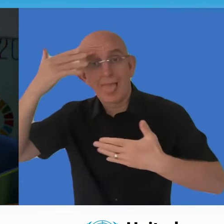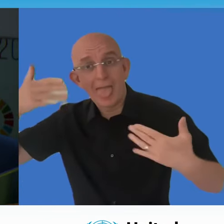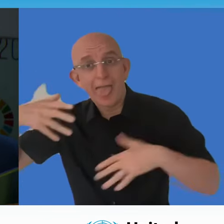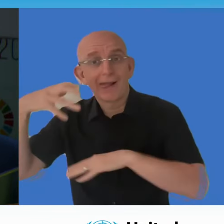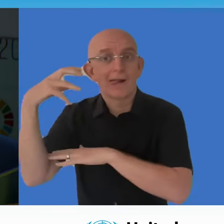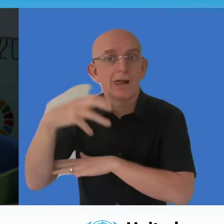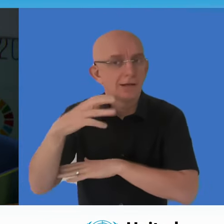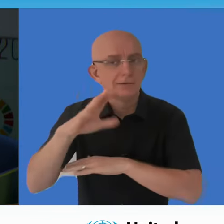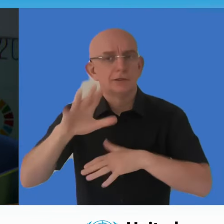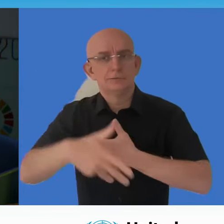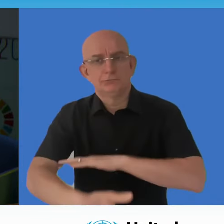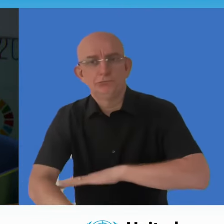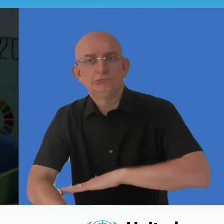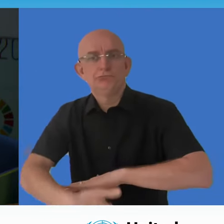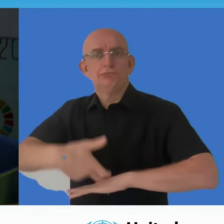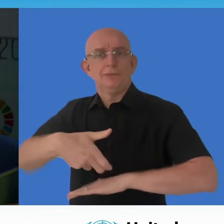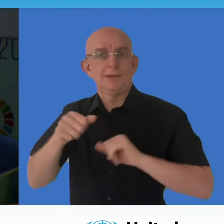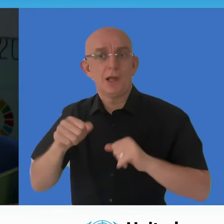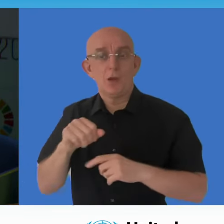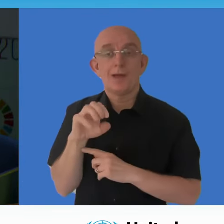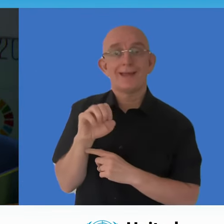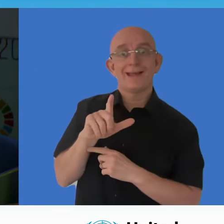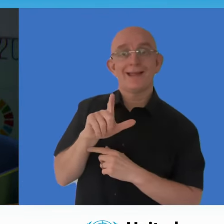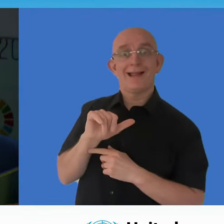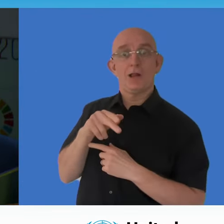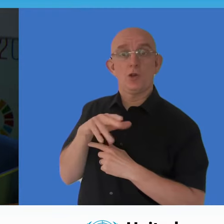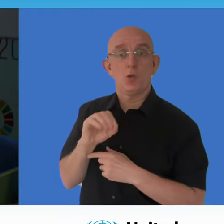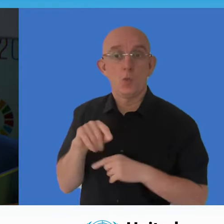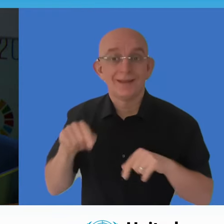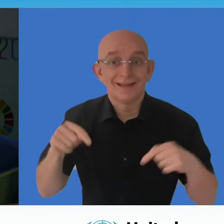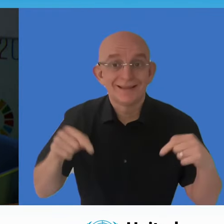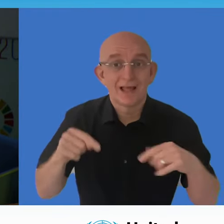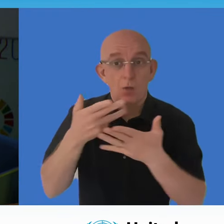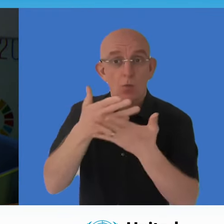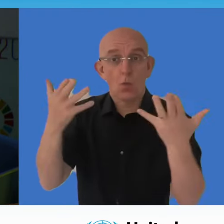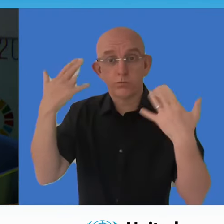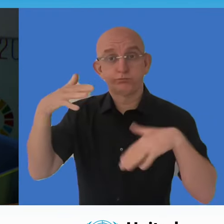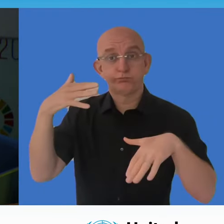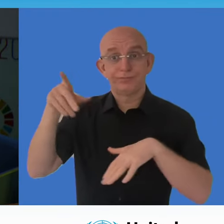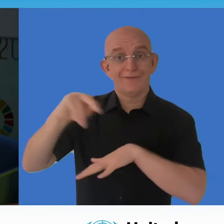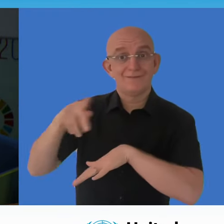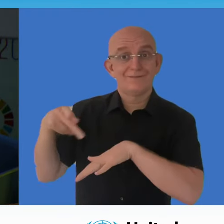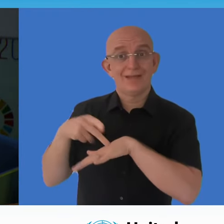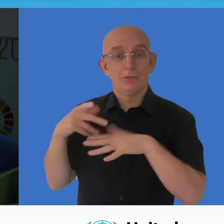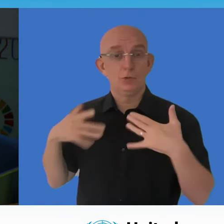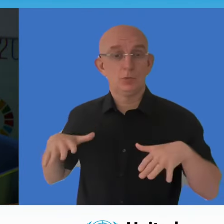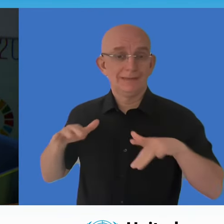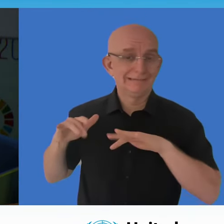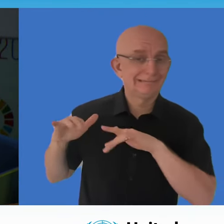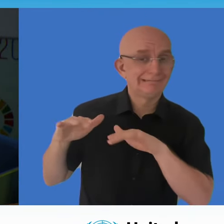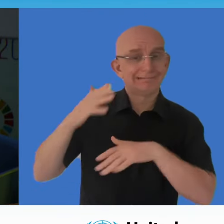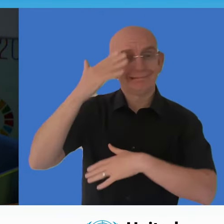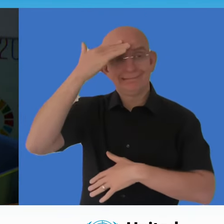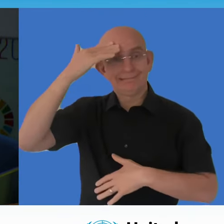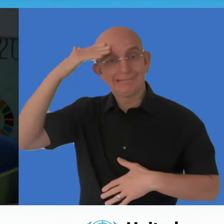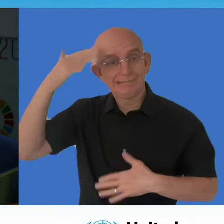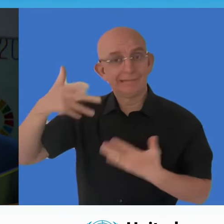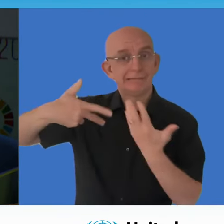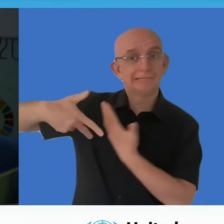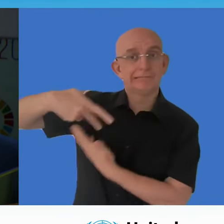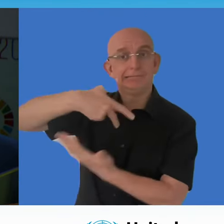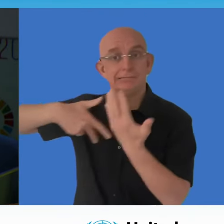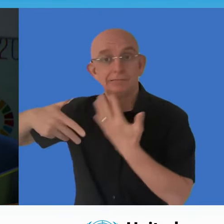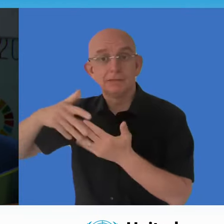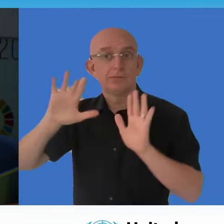in the Philippines. Our shifting cultivation practices have fed us when we were not allowed to trade because of the